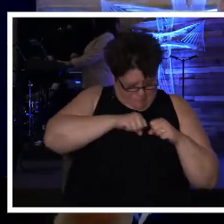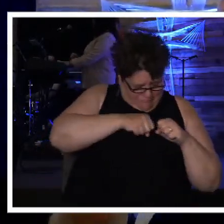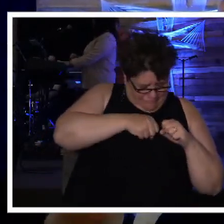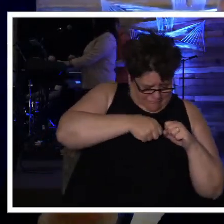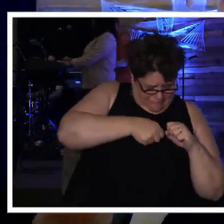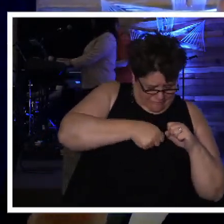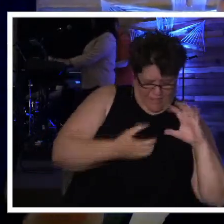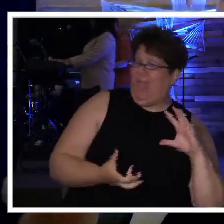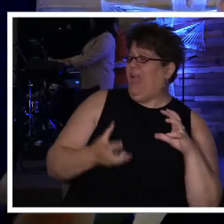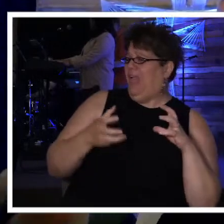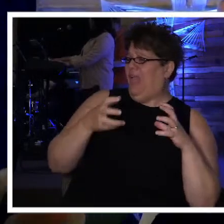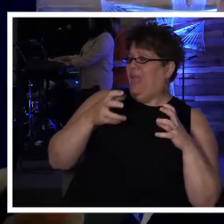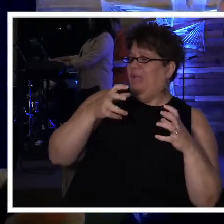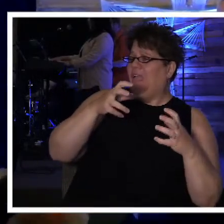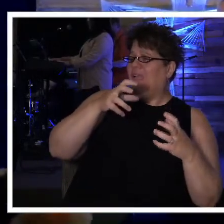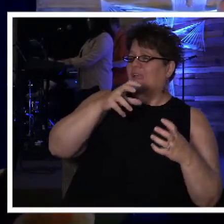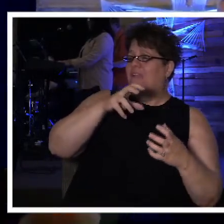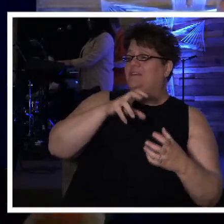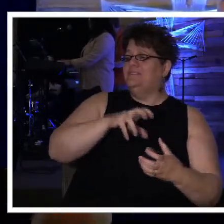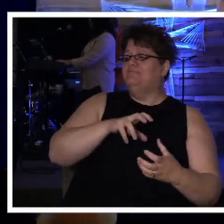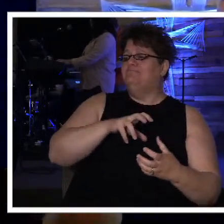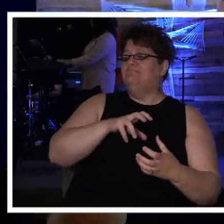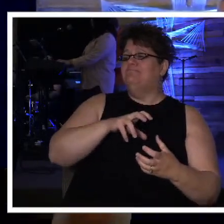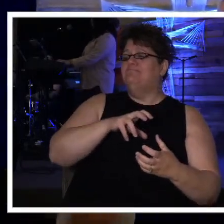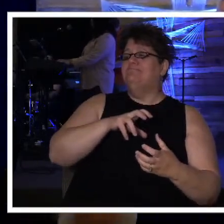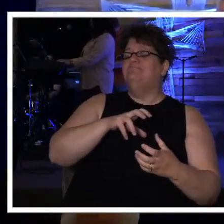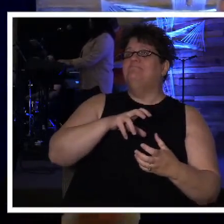Broken as my life may be,